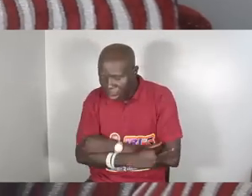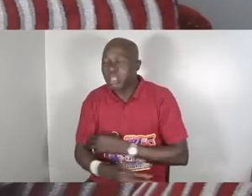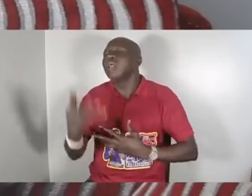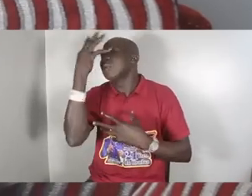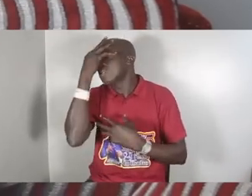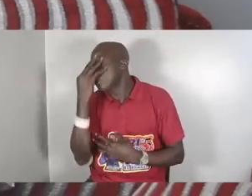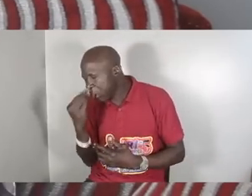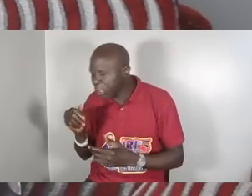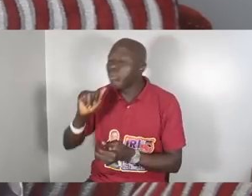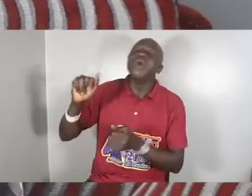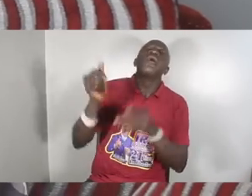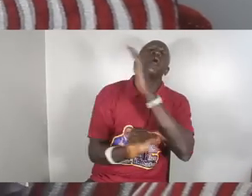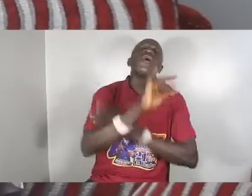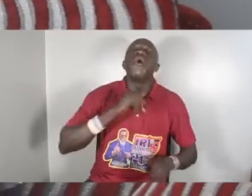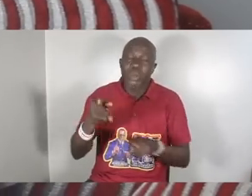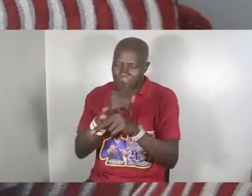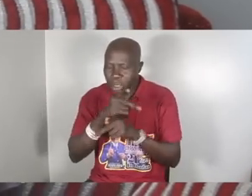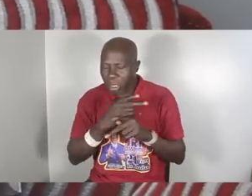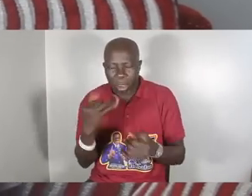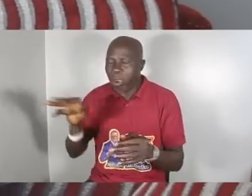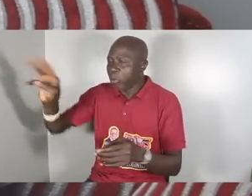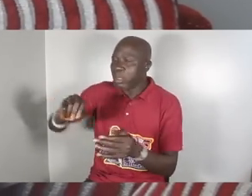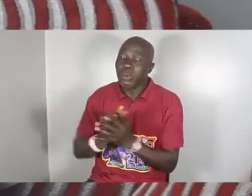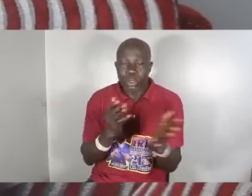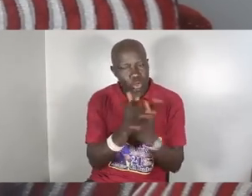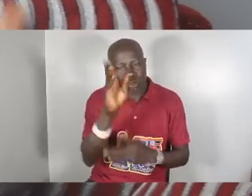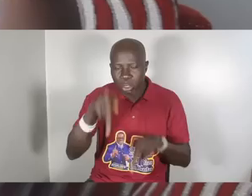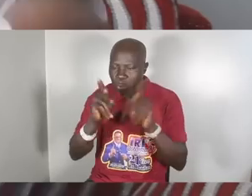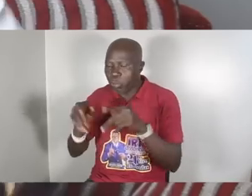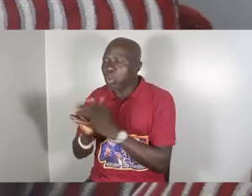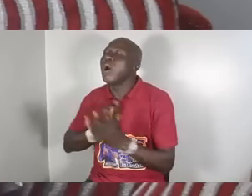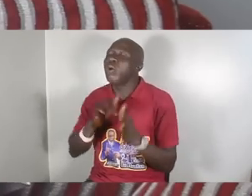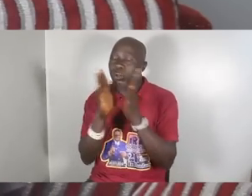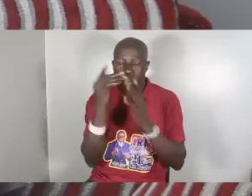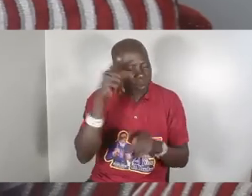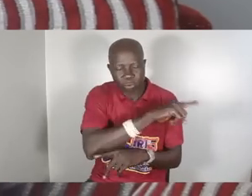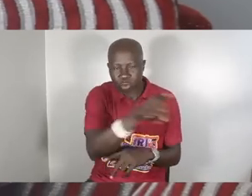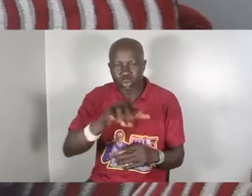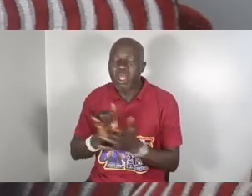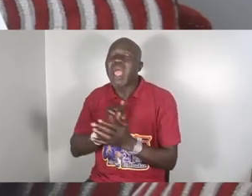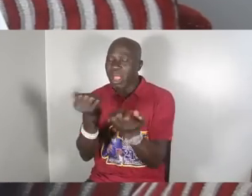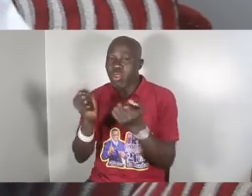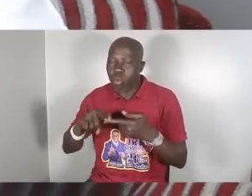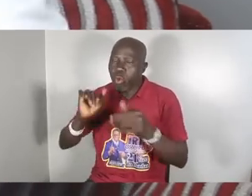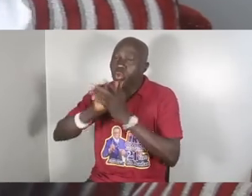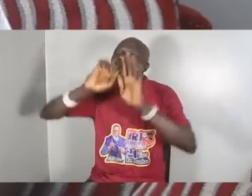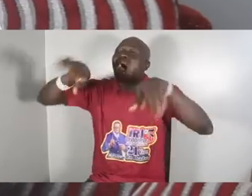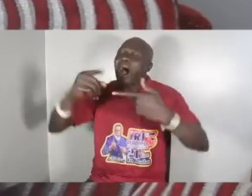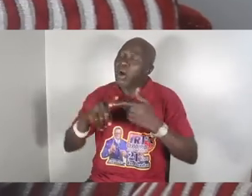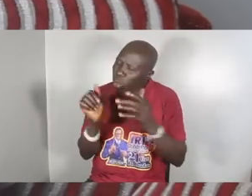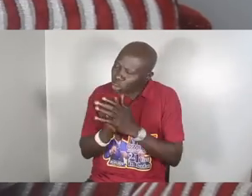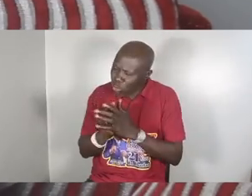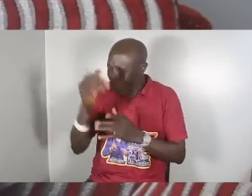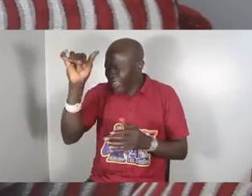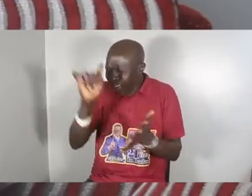helping. God is taking care of two you people. Listen to me. I want to pray for you. I